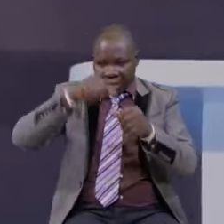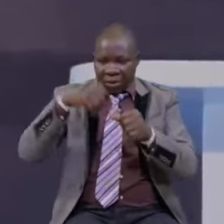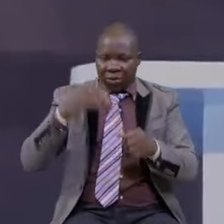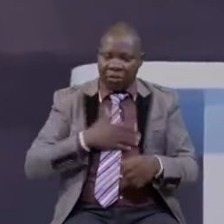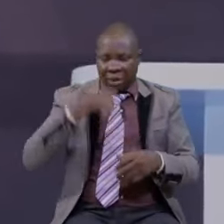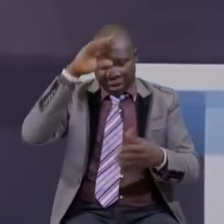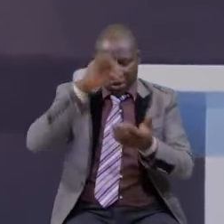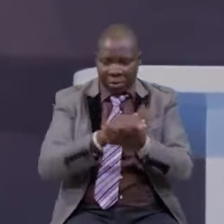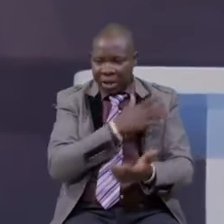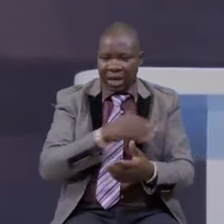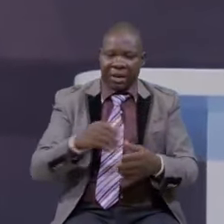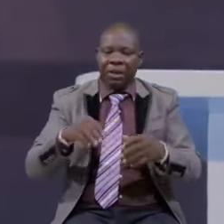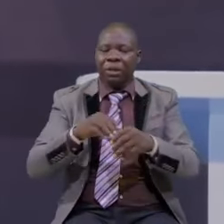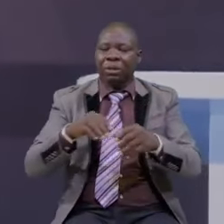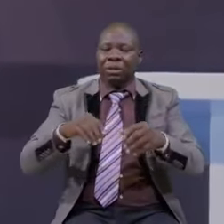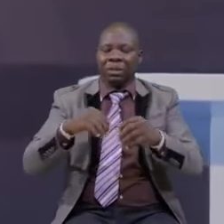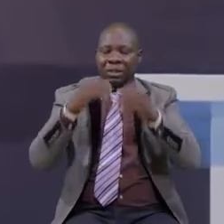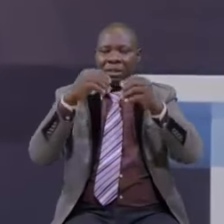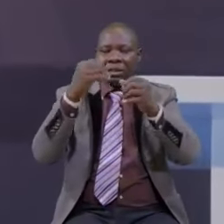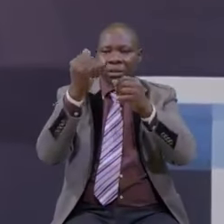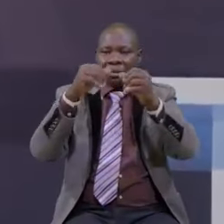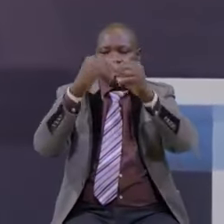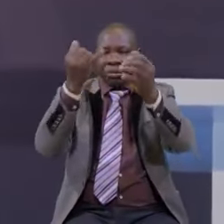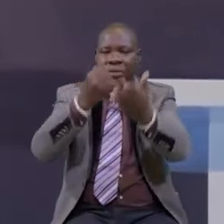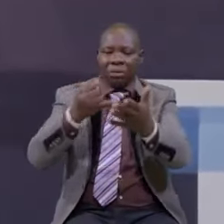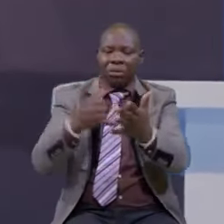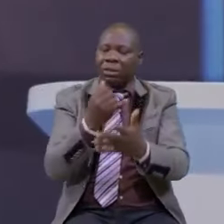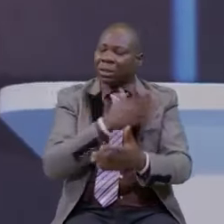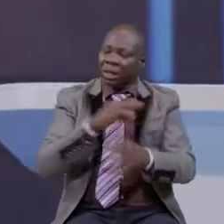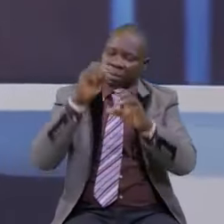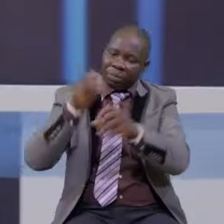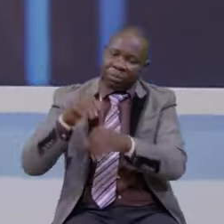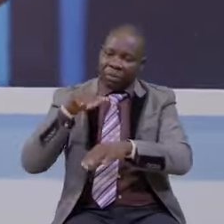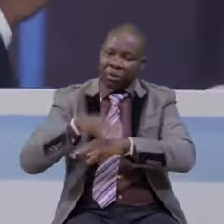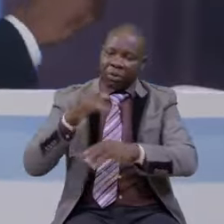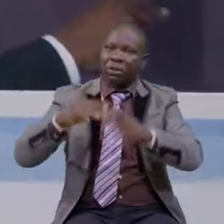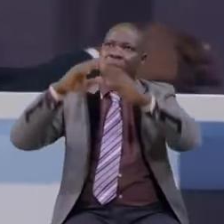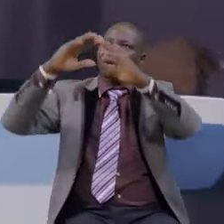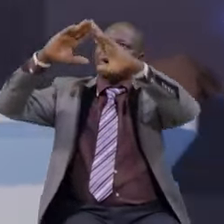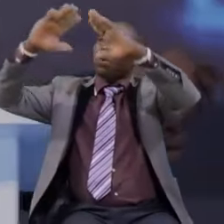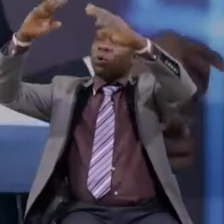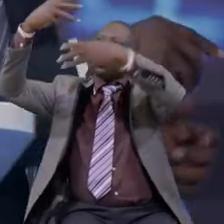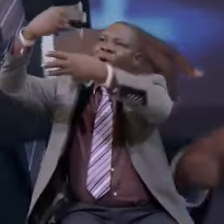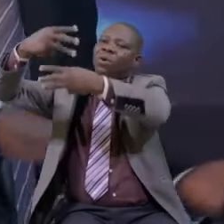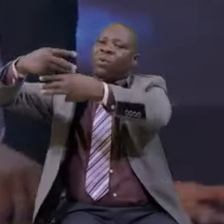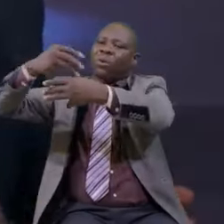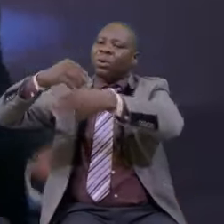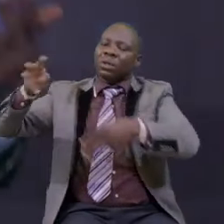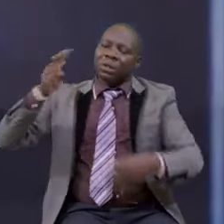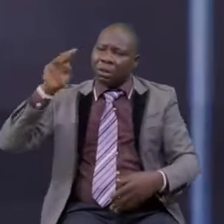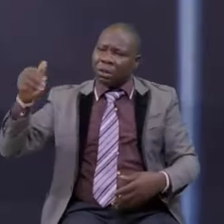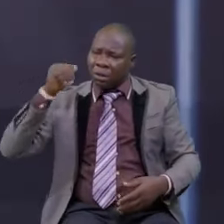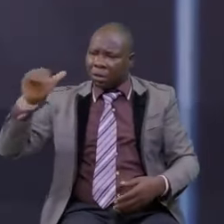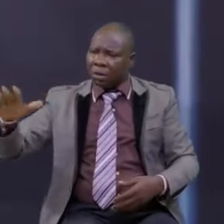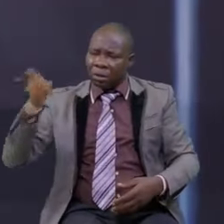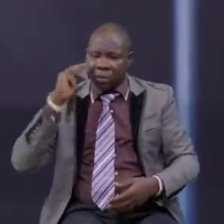put it on the wall. She was dying in penury. She was dying in hunger until